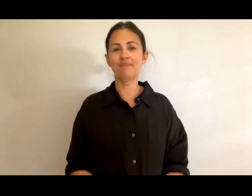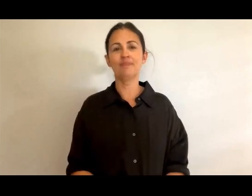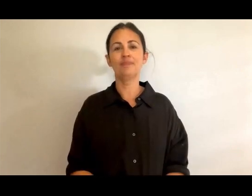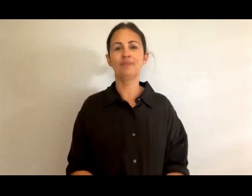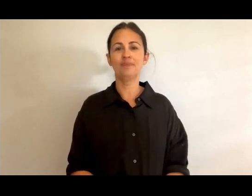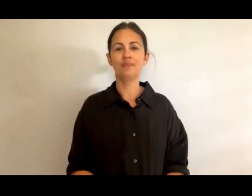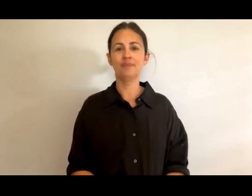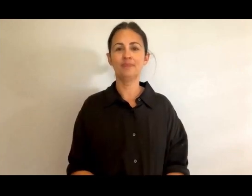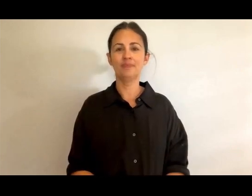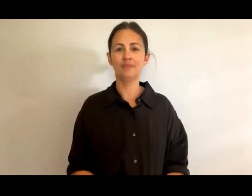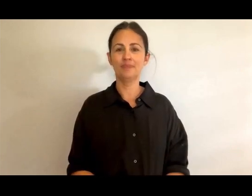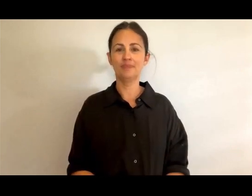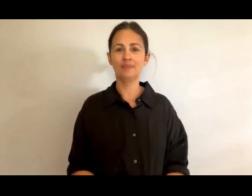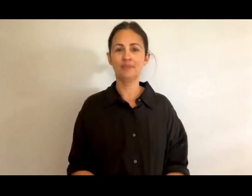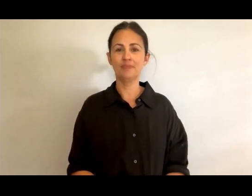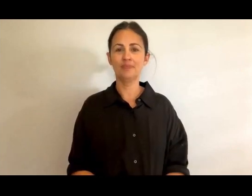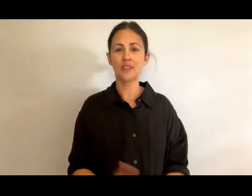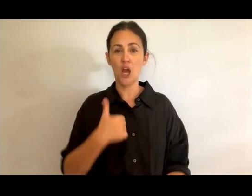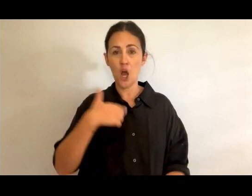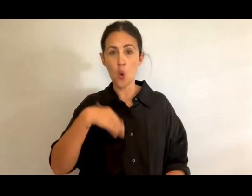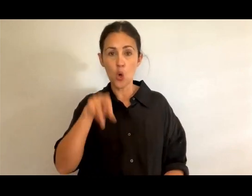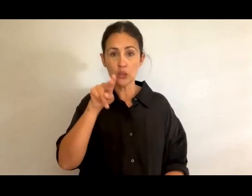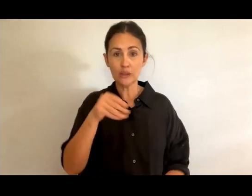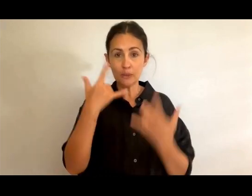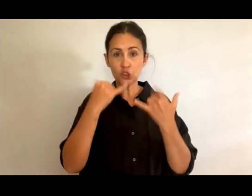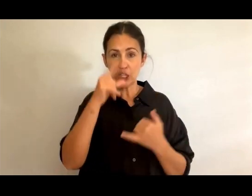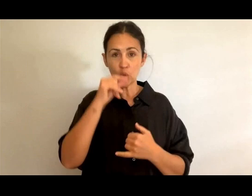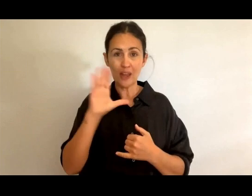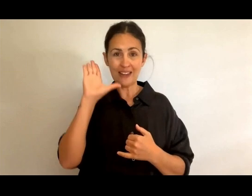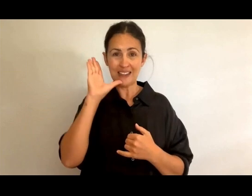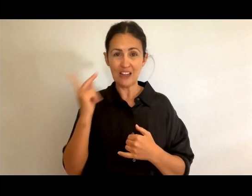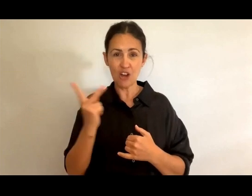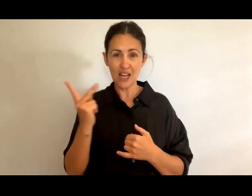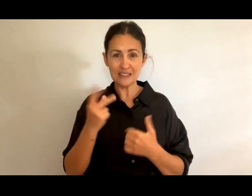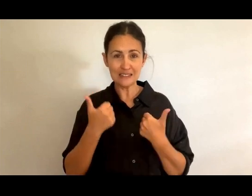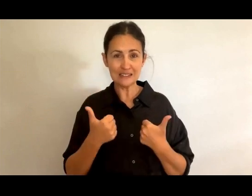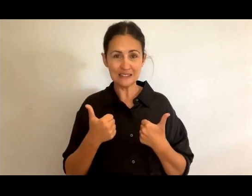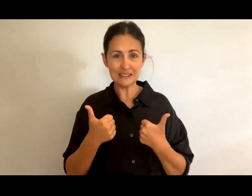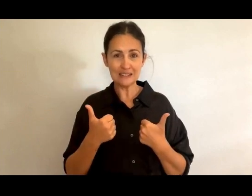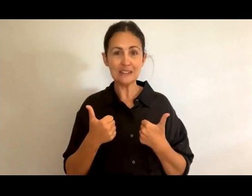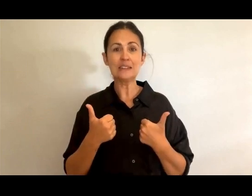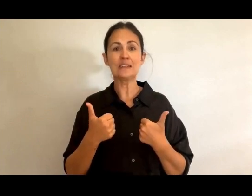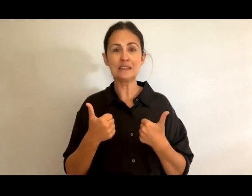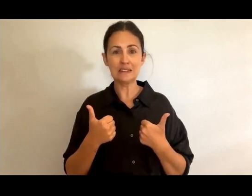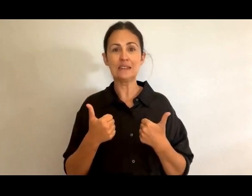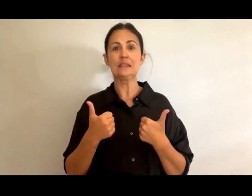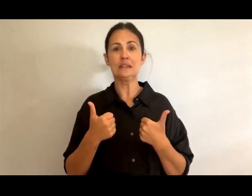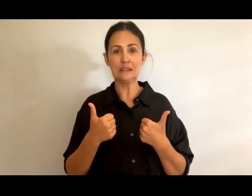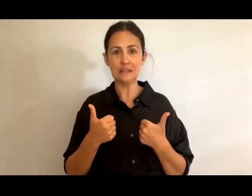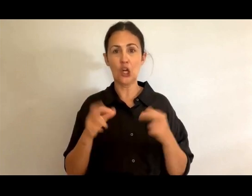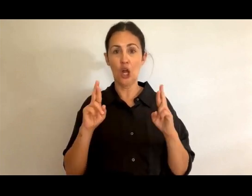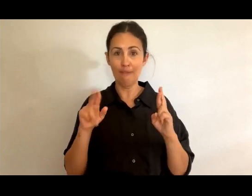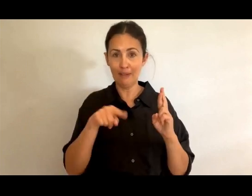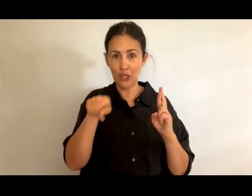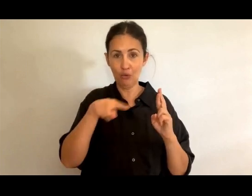Just wanting to double check you can hear us. We're all good? Hopefully. Awesome. Okay, We're let's good. go. We're